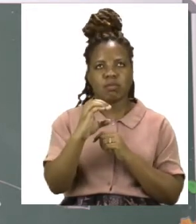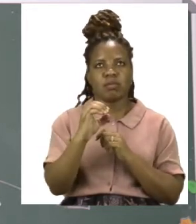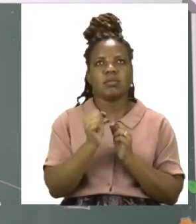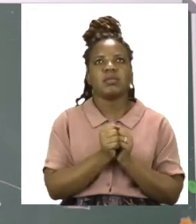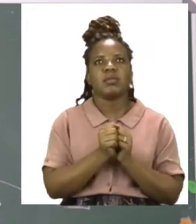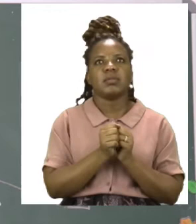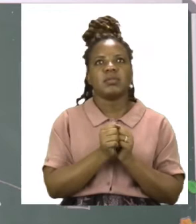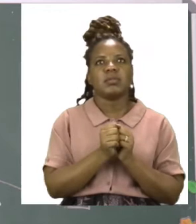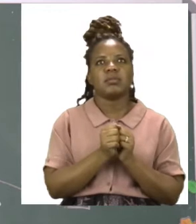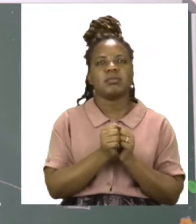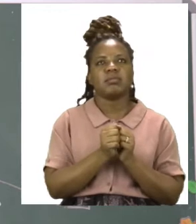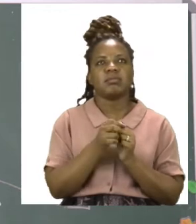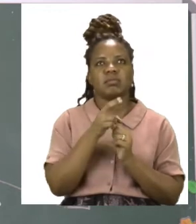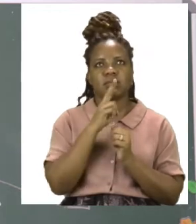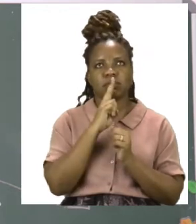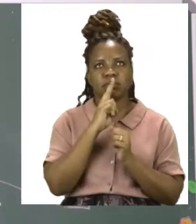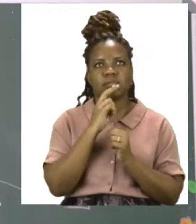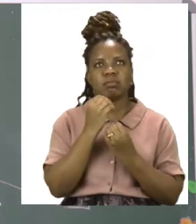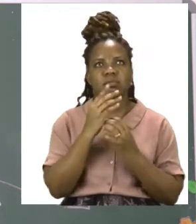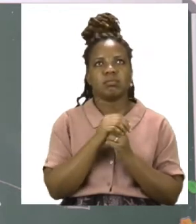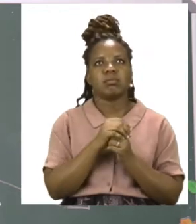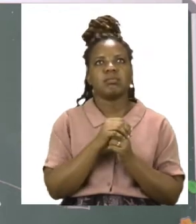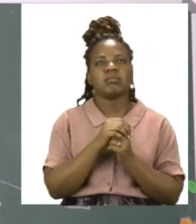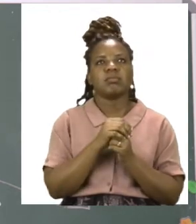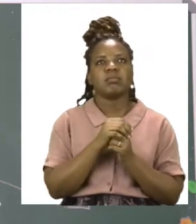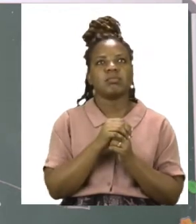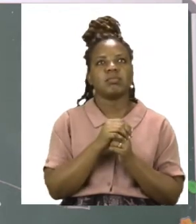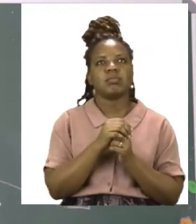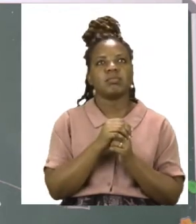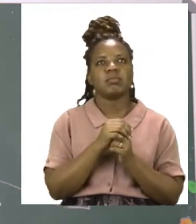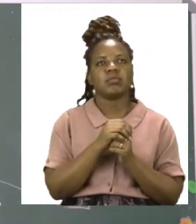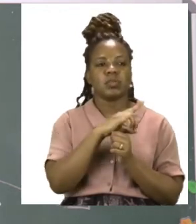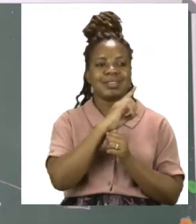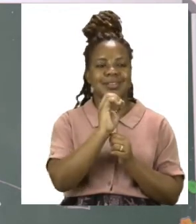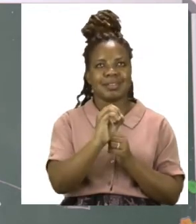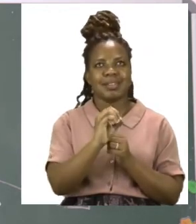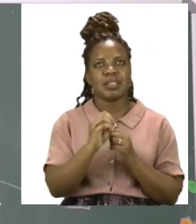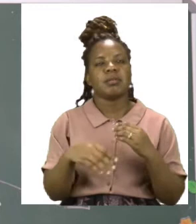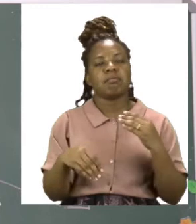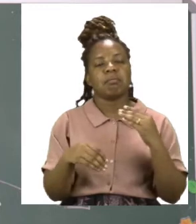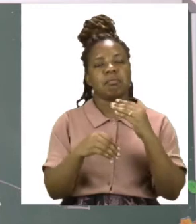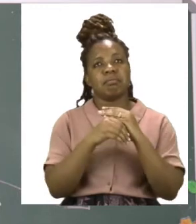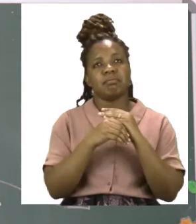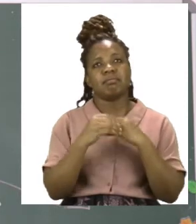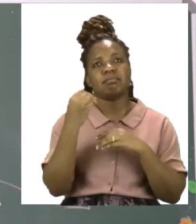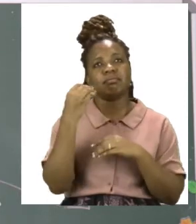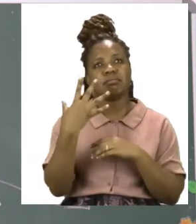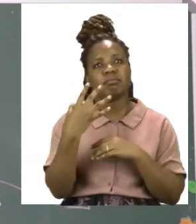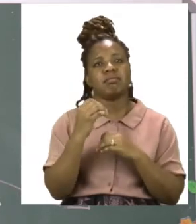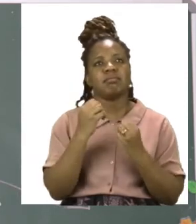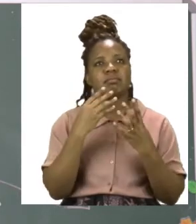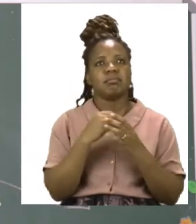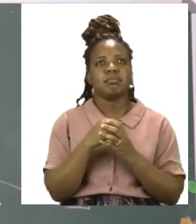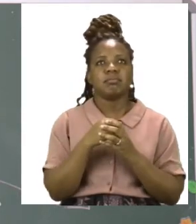And in this case, it is 10 plus 5. So we can use our fingers to count on. We already